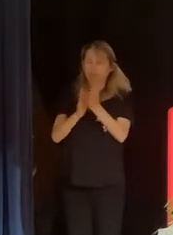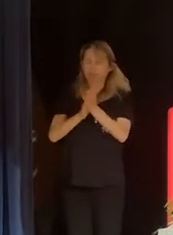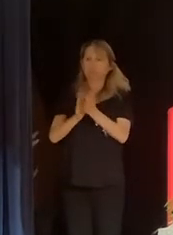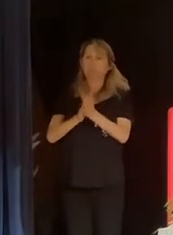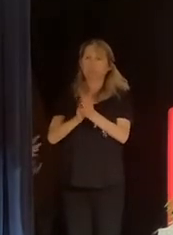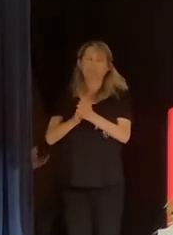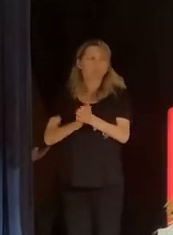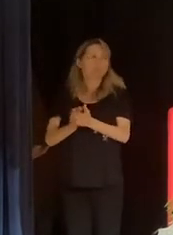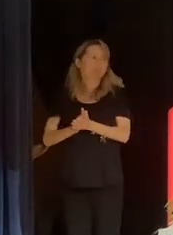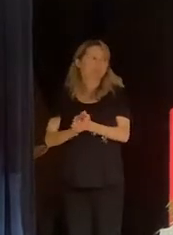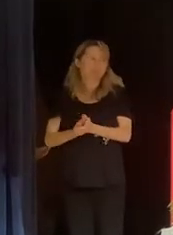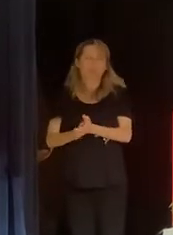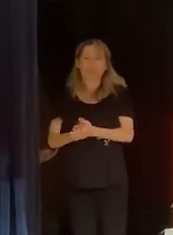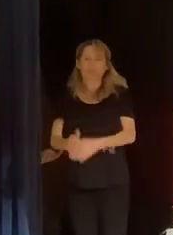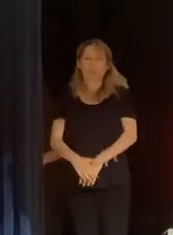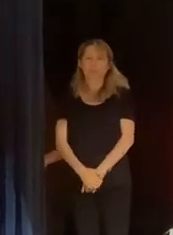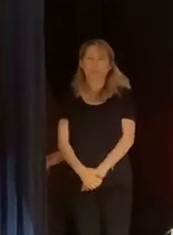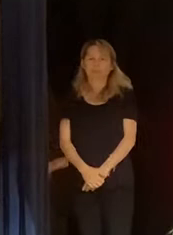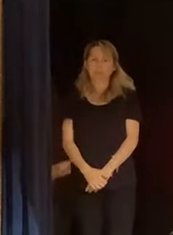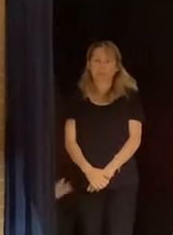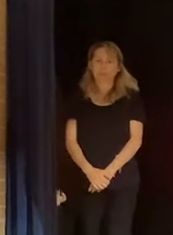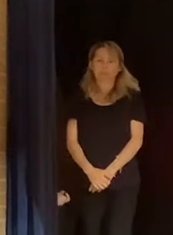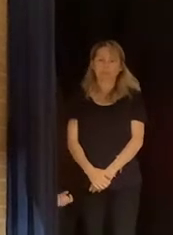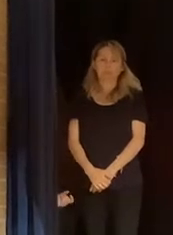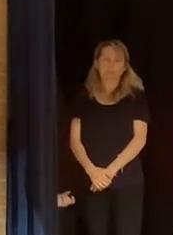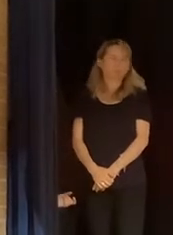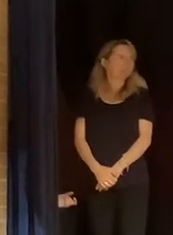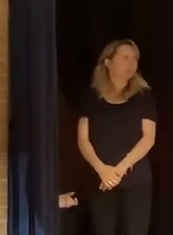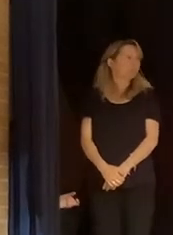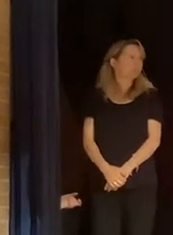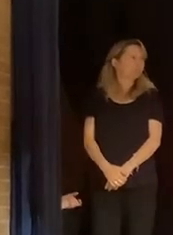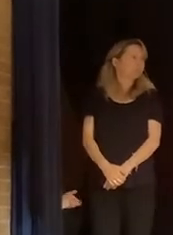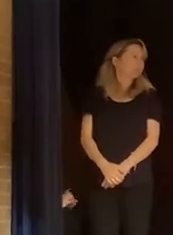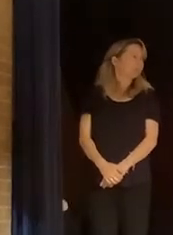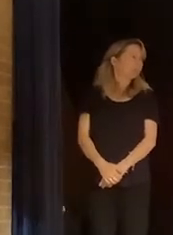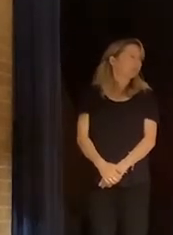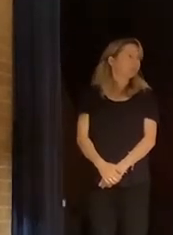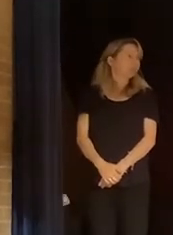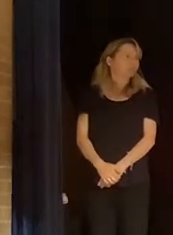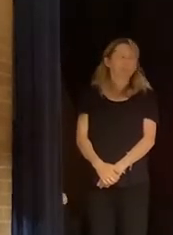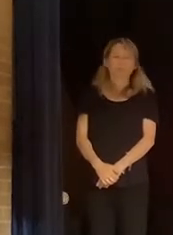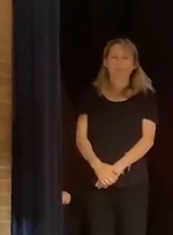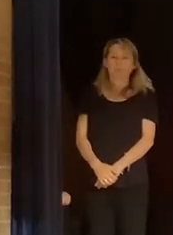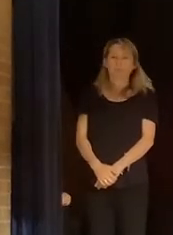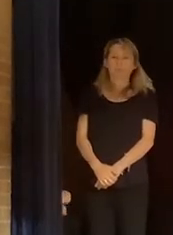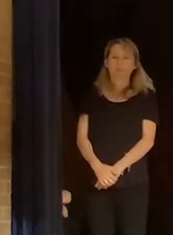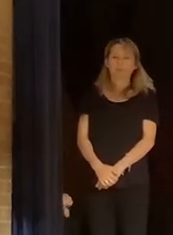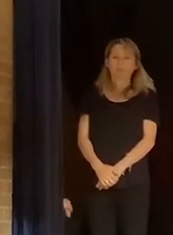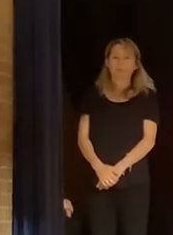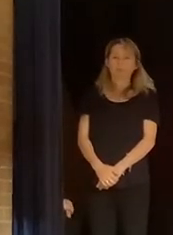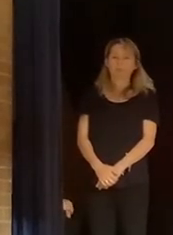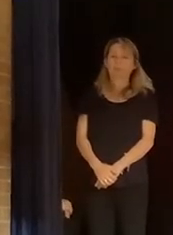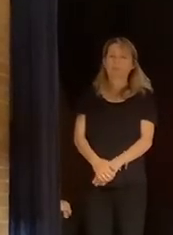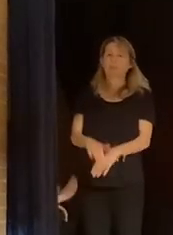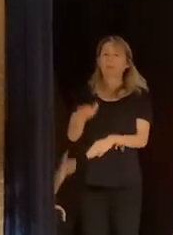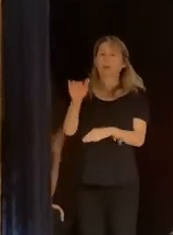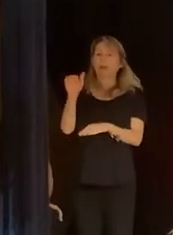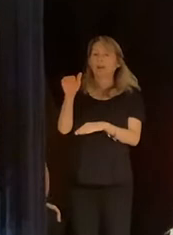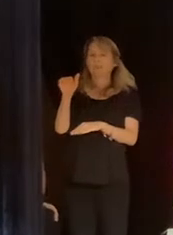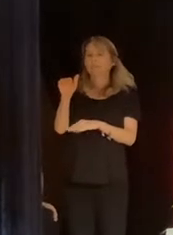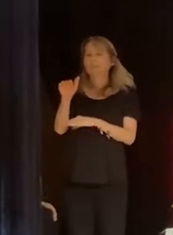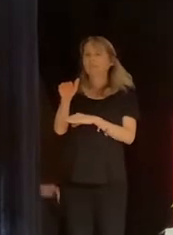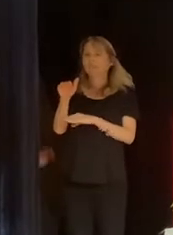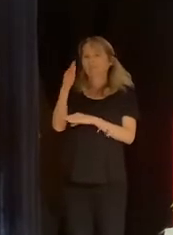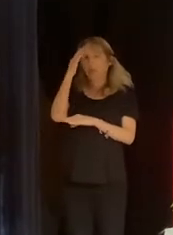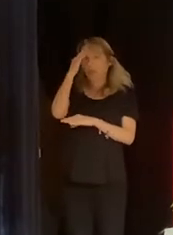Yeah. Evenings such as this, I know, come with